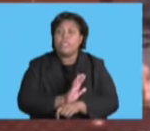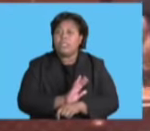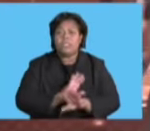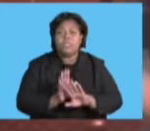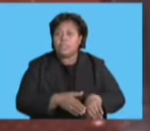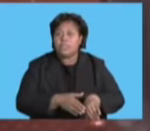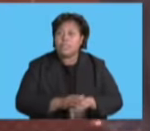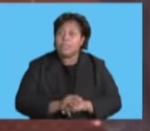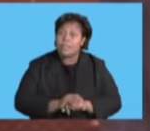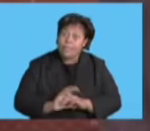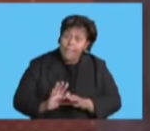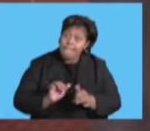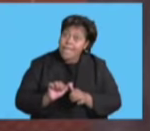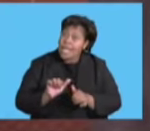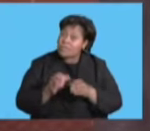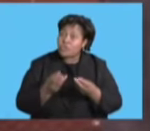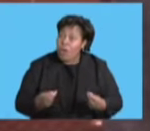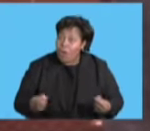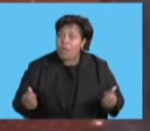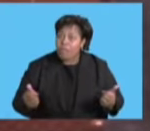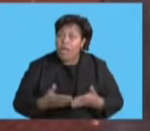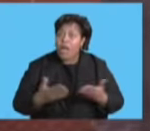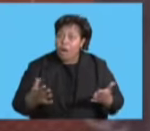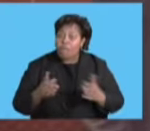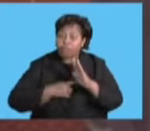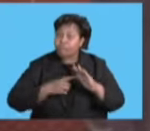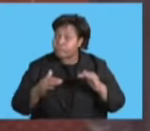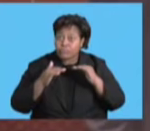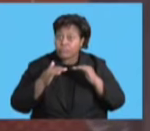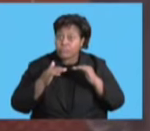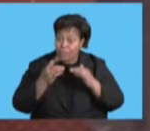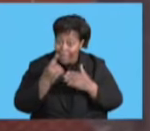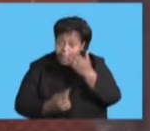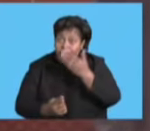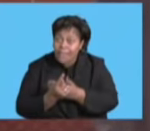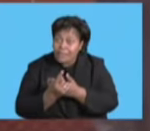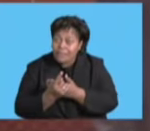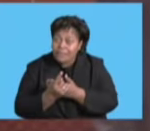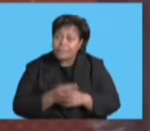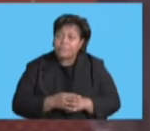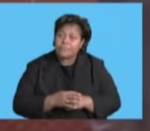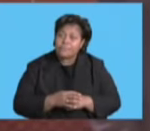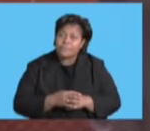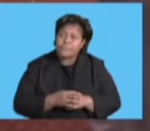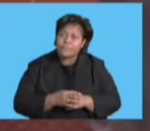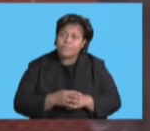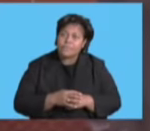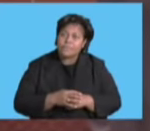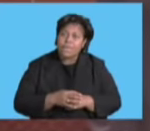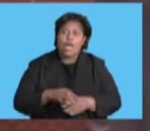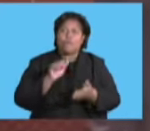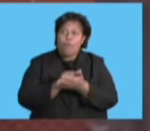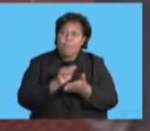The best remedy for justice to prevail, or even being seen to prevail in the interest of democracy and permanent viability of our